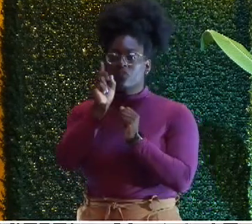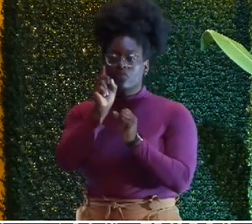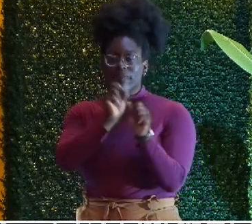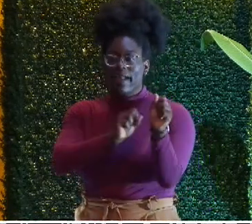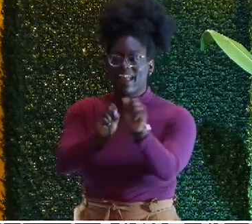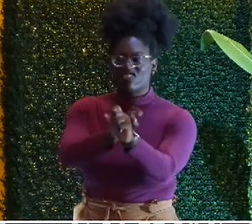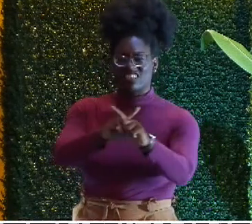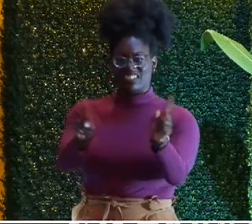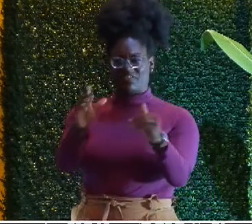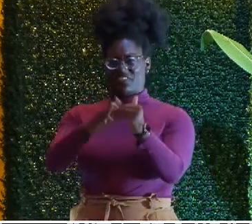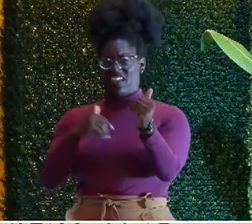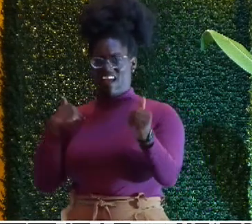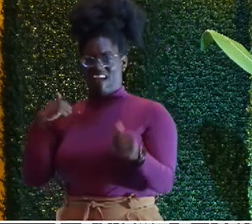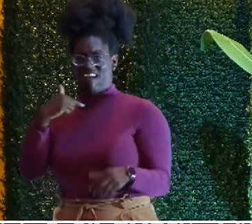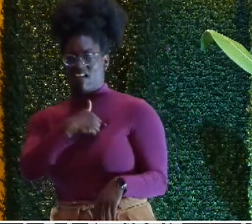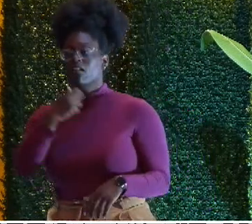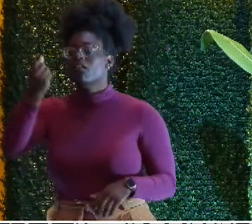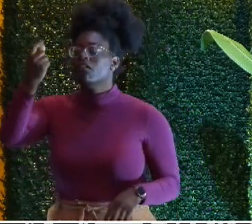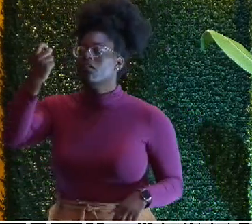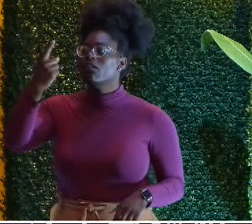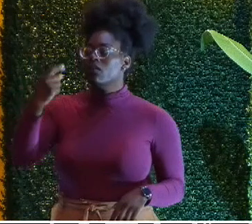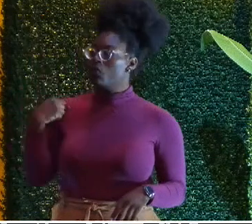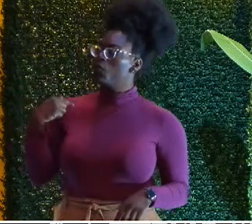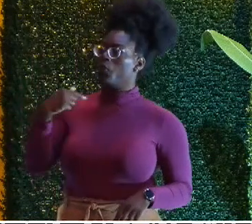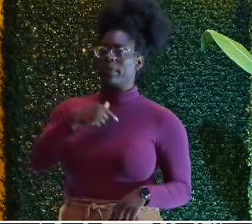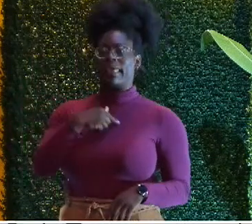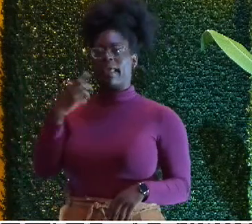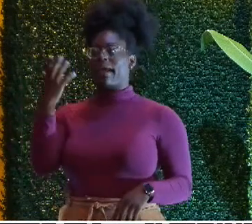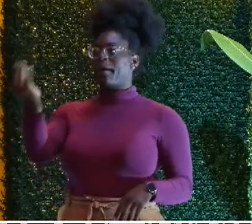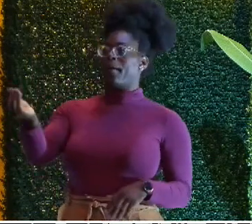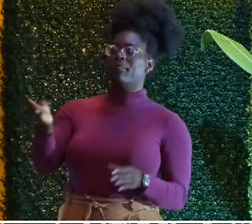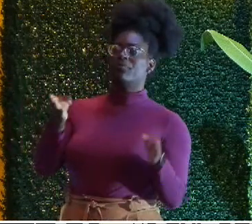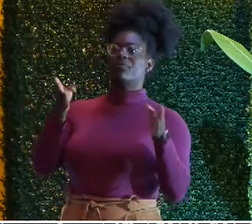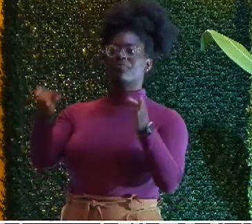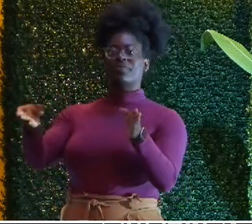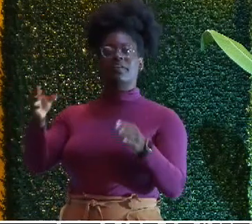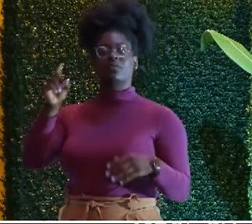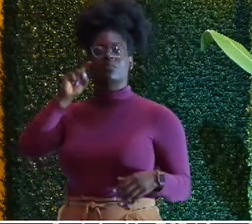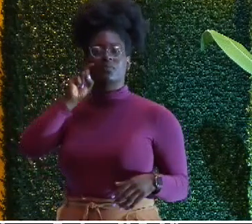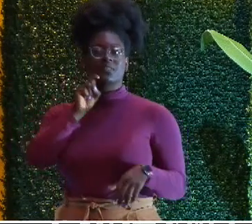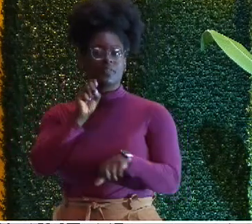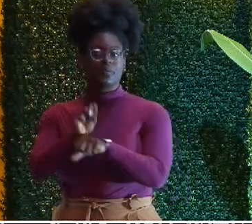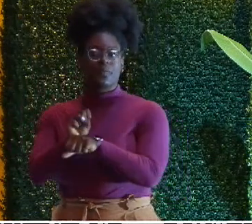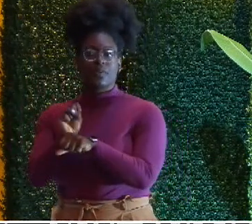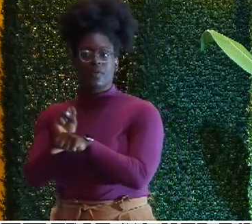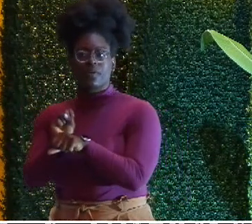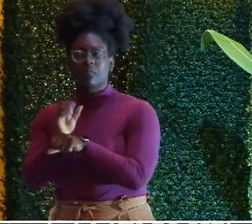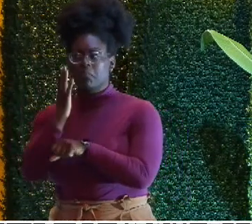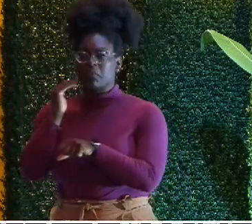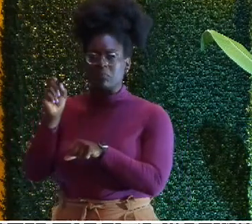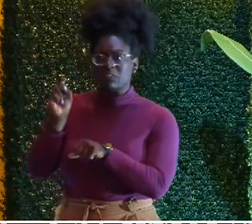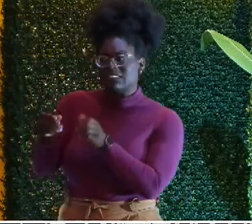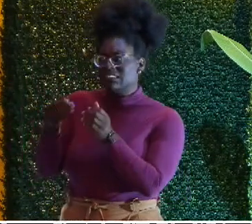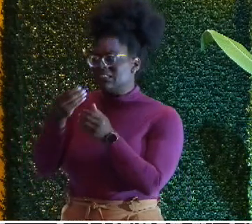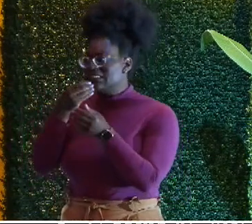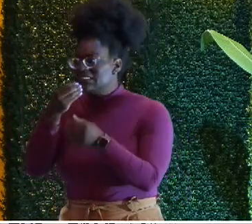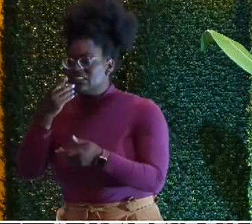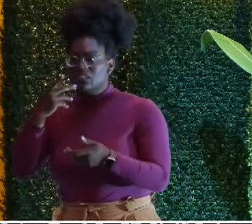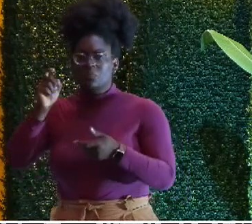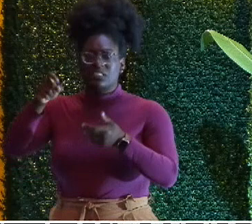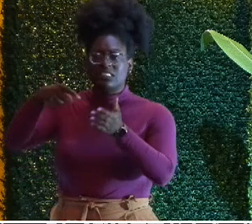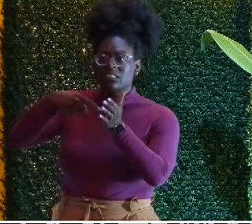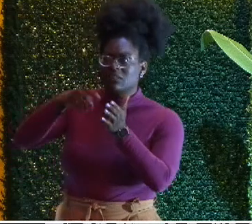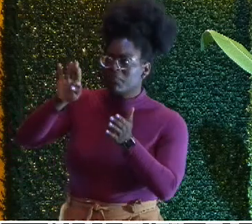do whatever, but they got jobs as gay boys and do this and whatever, they're paying the sex workers to not just